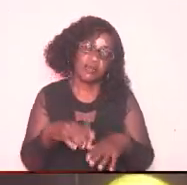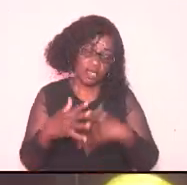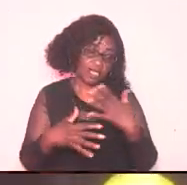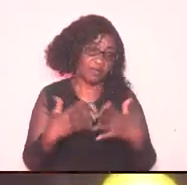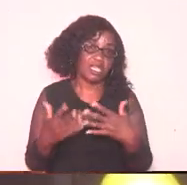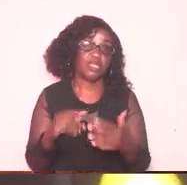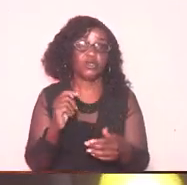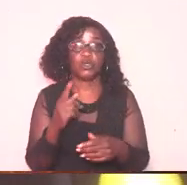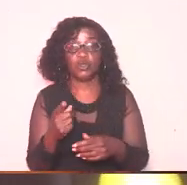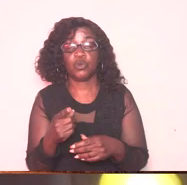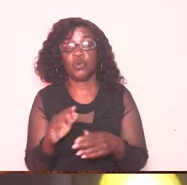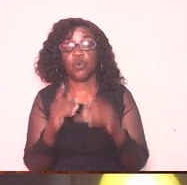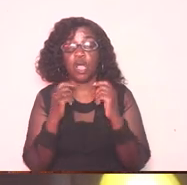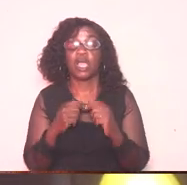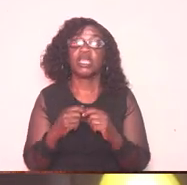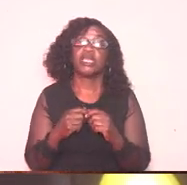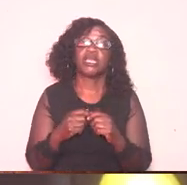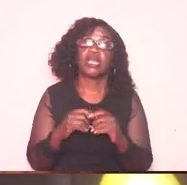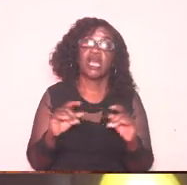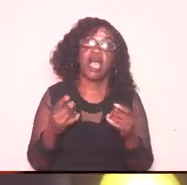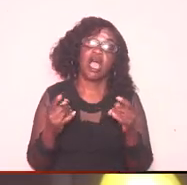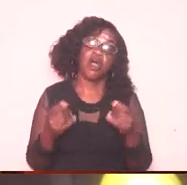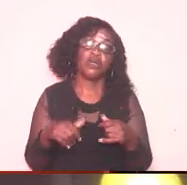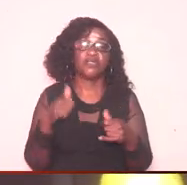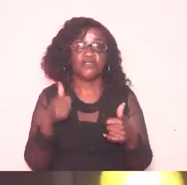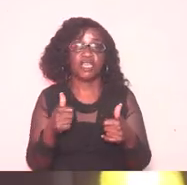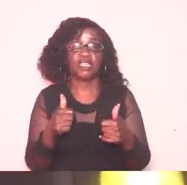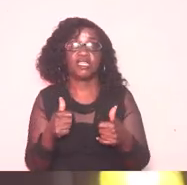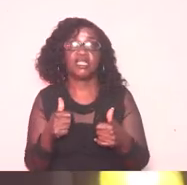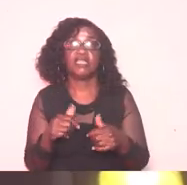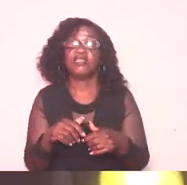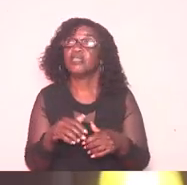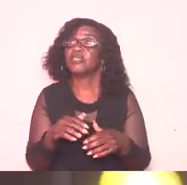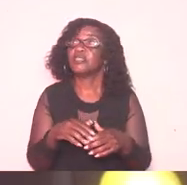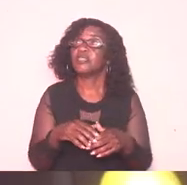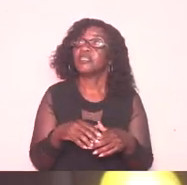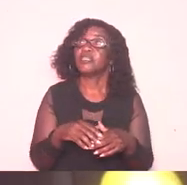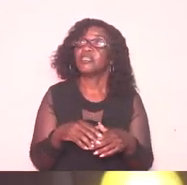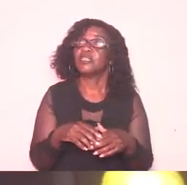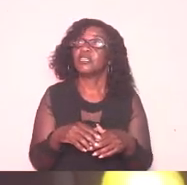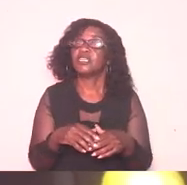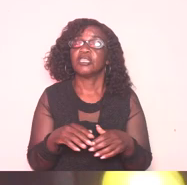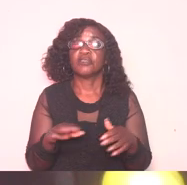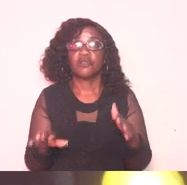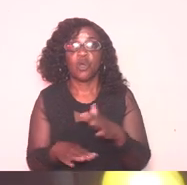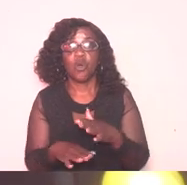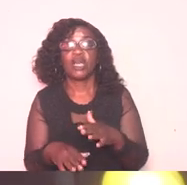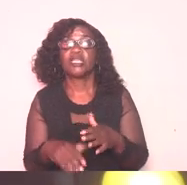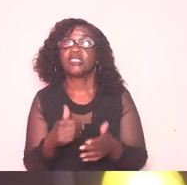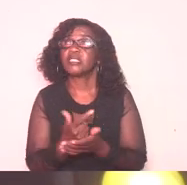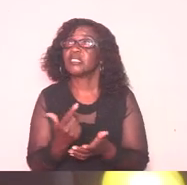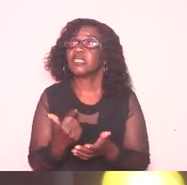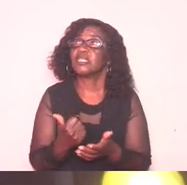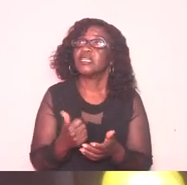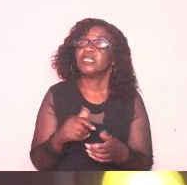the legislature is in society and how exactly this is best compared to other jurisdictions where the age of consent is actually lower than 16, right? And what are the